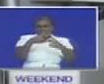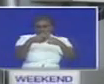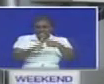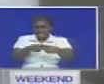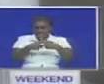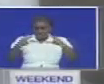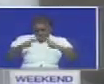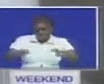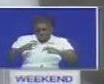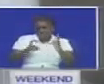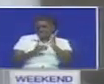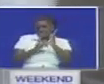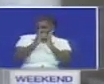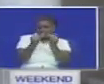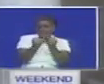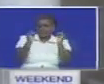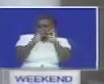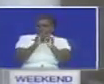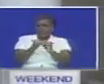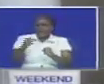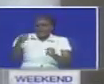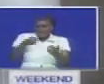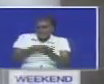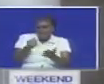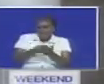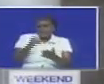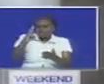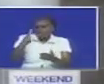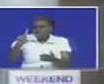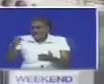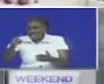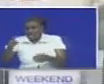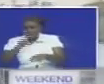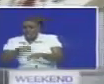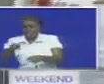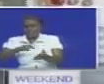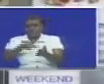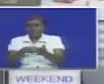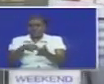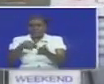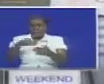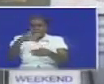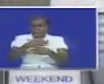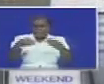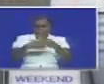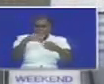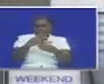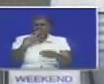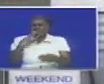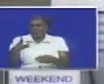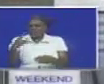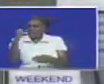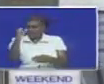and Development Institute, spent about 2 million shillings on this project. The machine was built at a cost of about